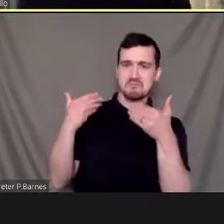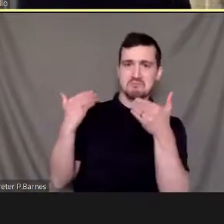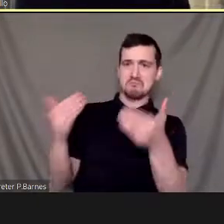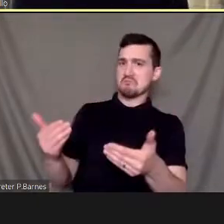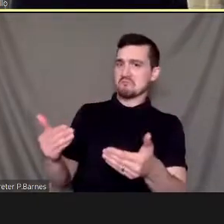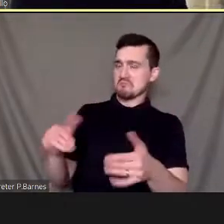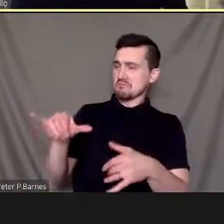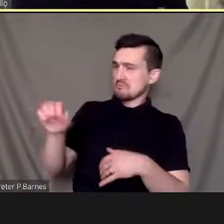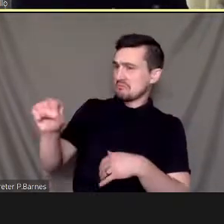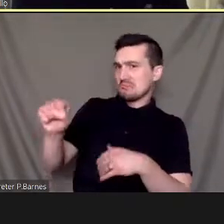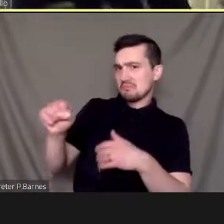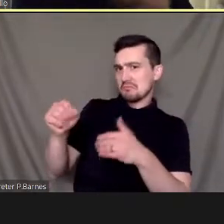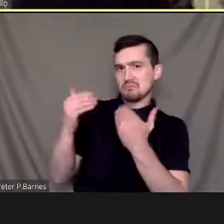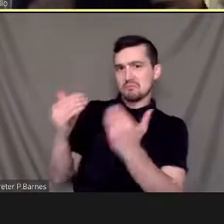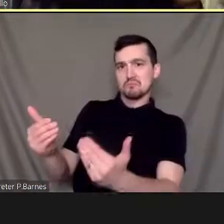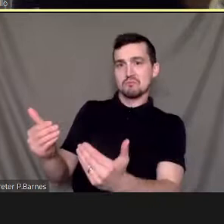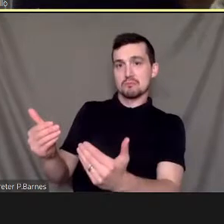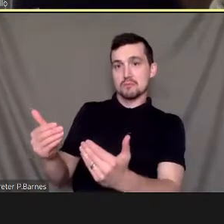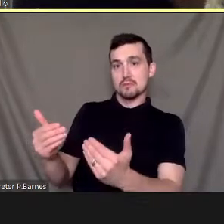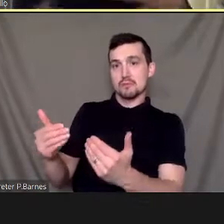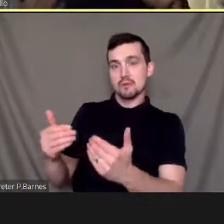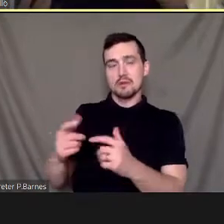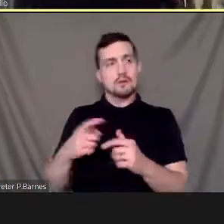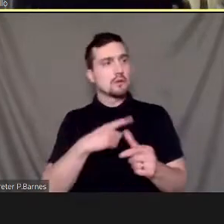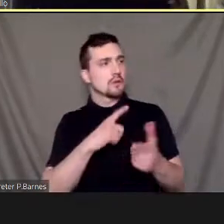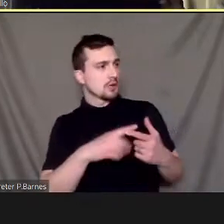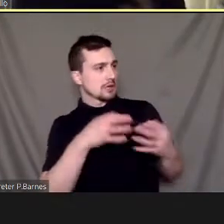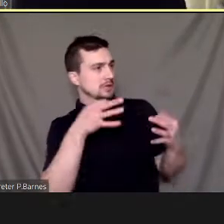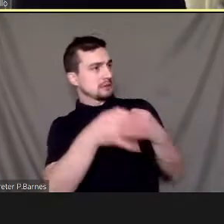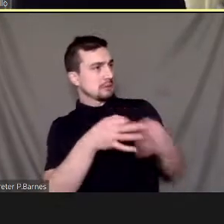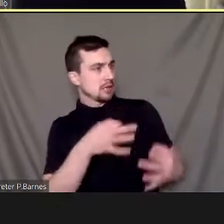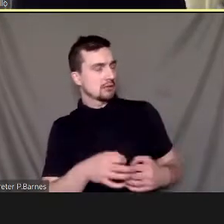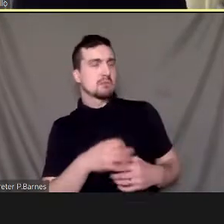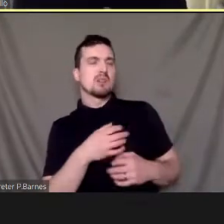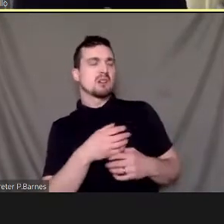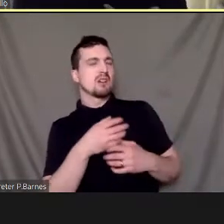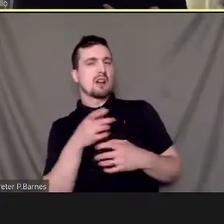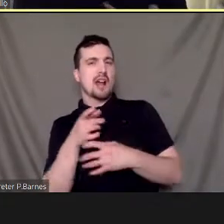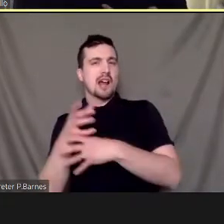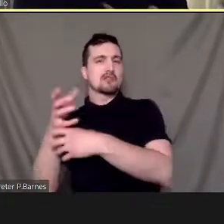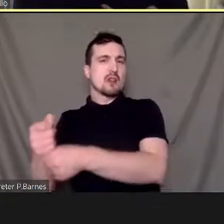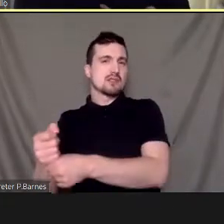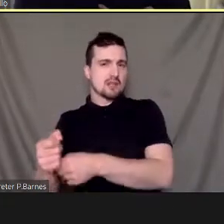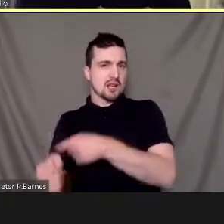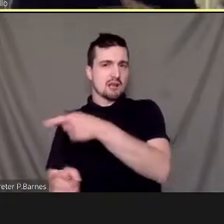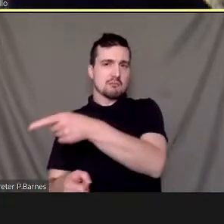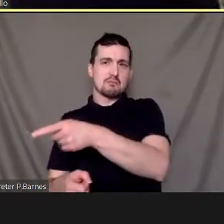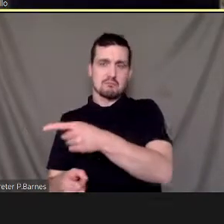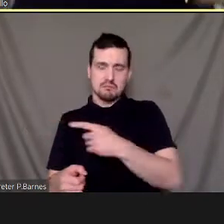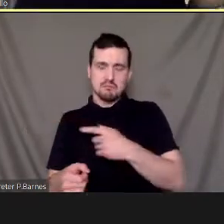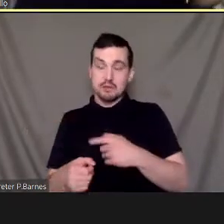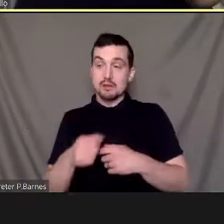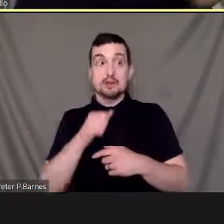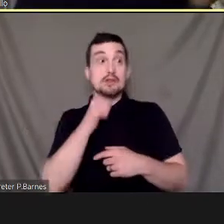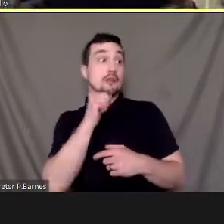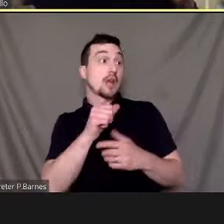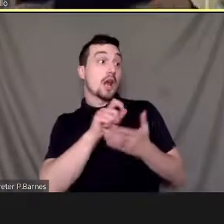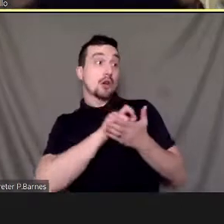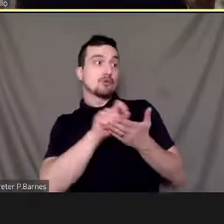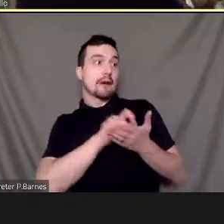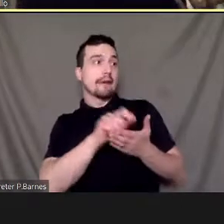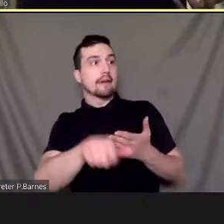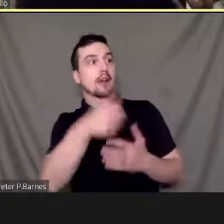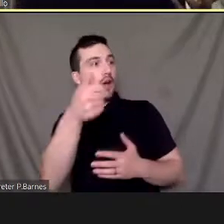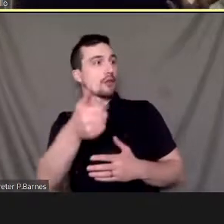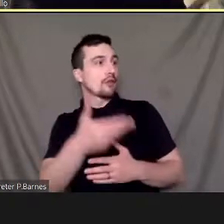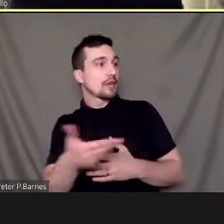And then when they're explaining it, I mean, I trust them that, you know, they're not writing something else. And I